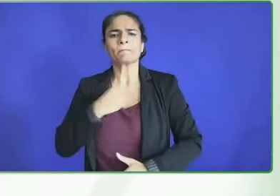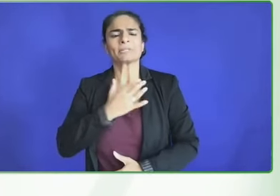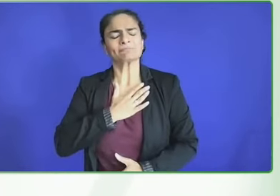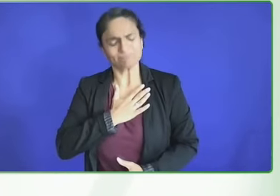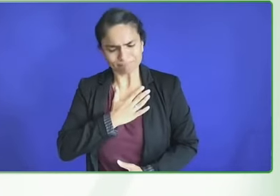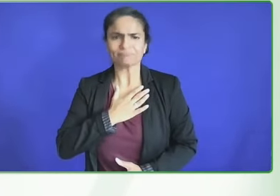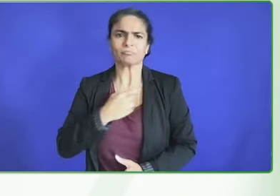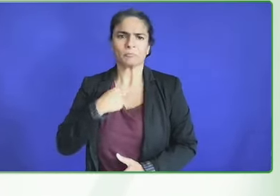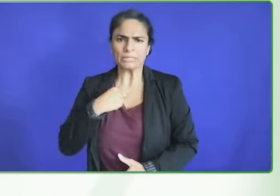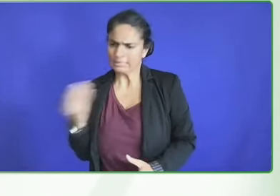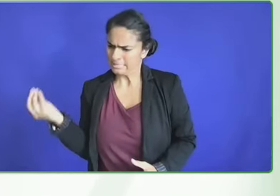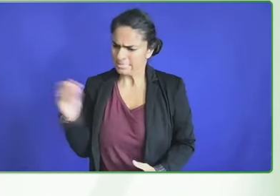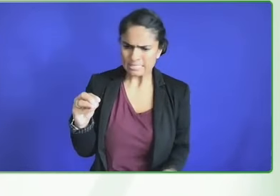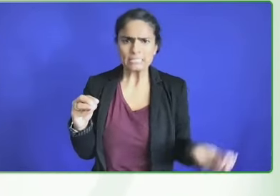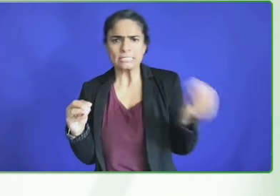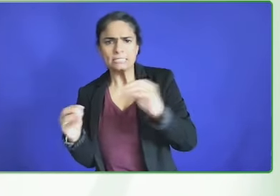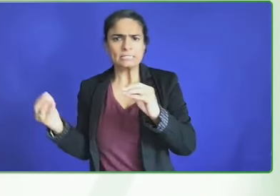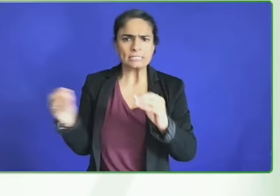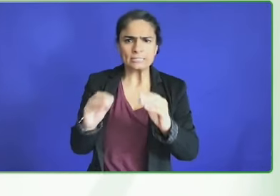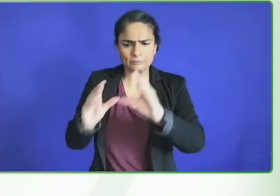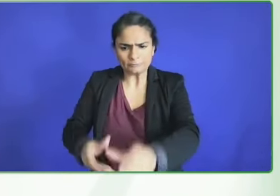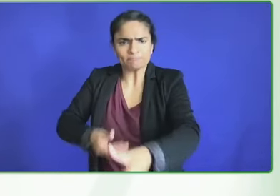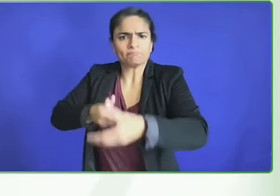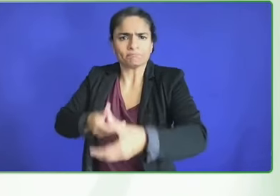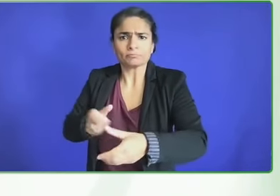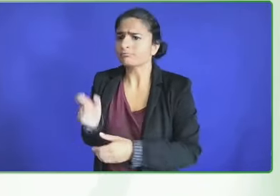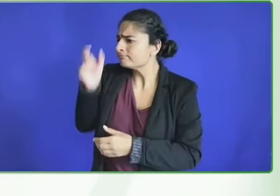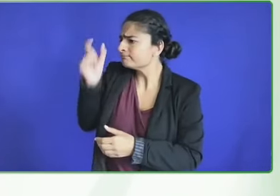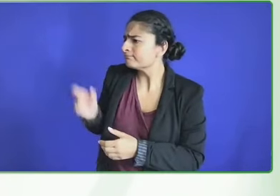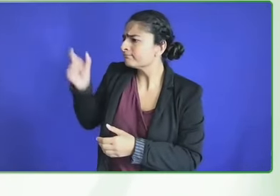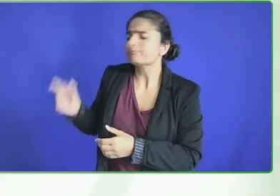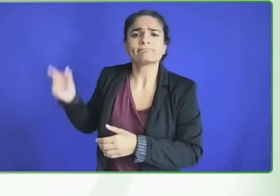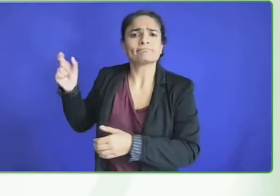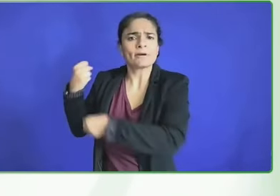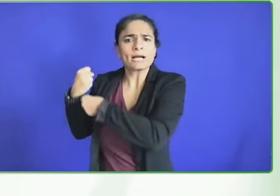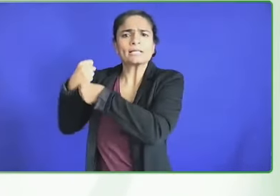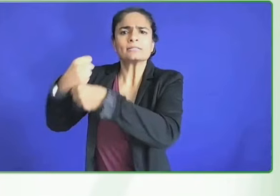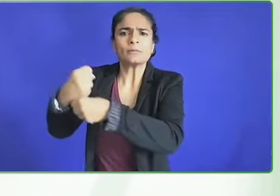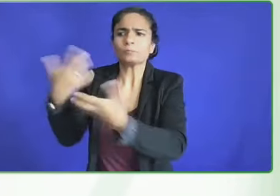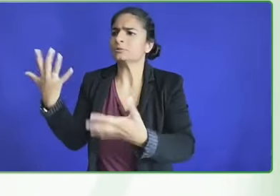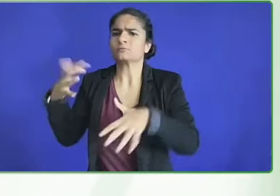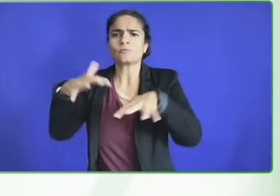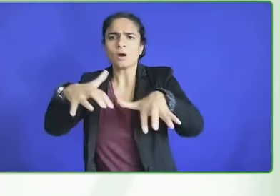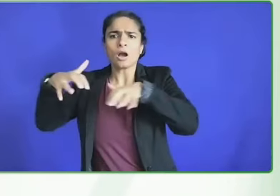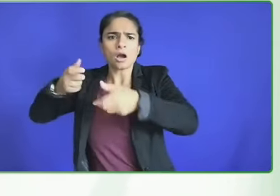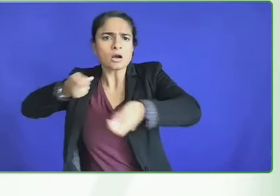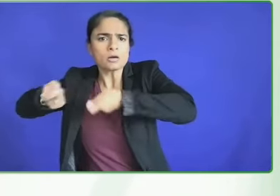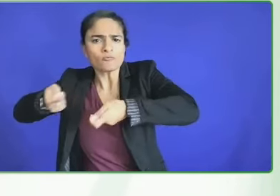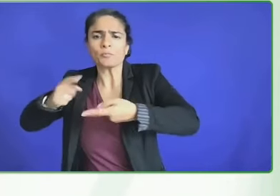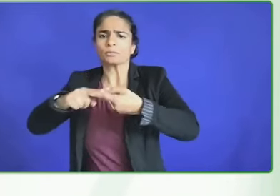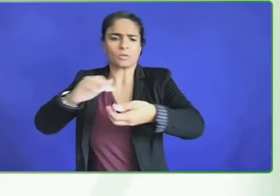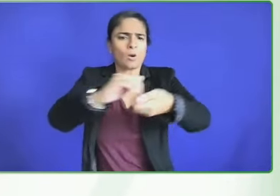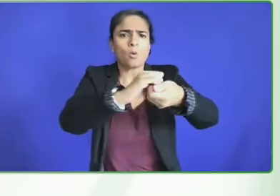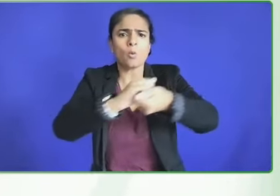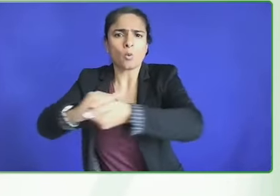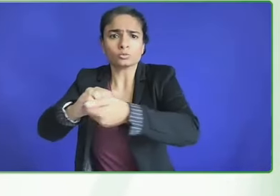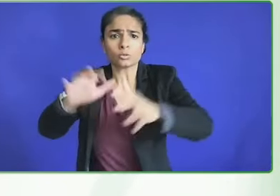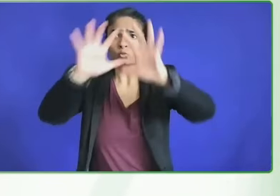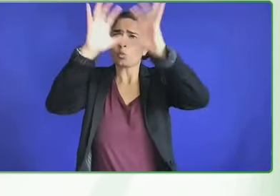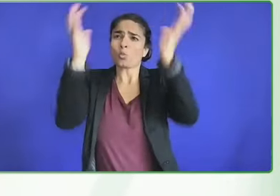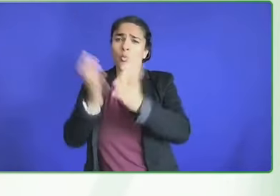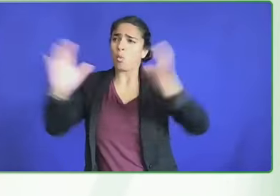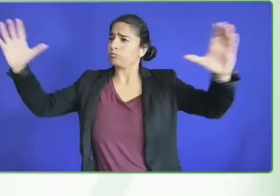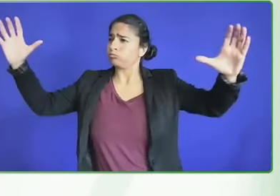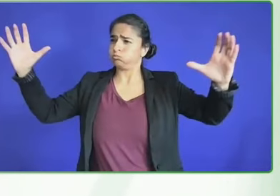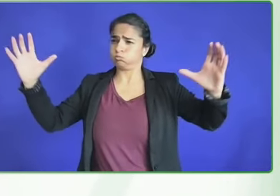decision-making legislation, so we'll just move to slide two, please. So to begin with, the assisted decision-making legislation is hugely